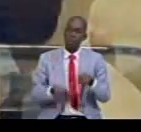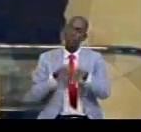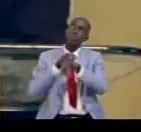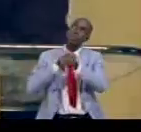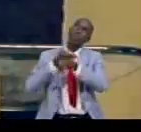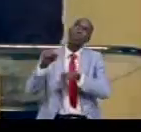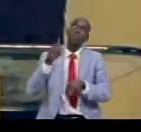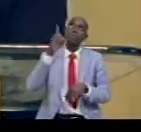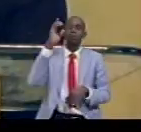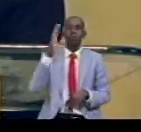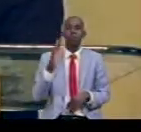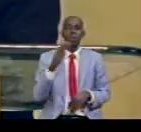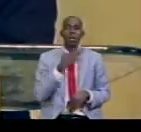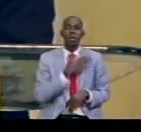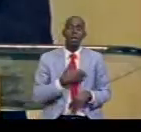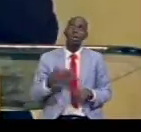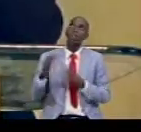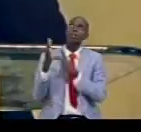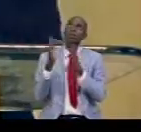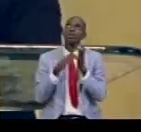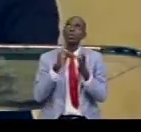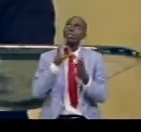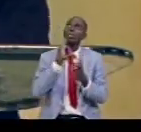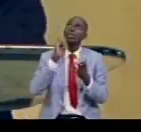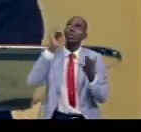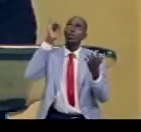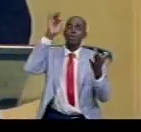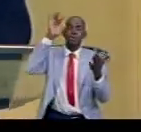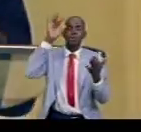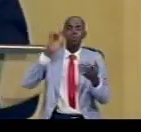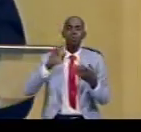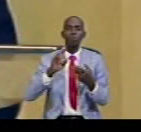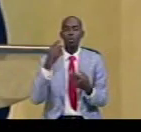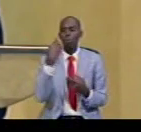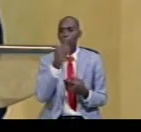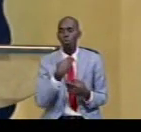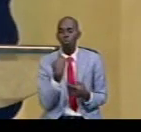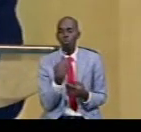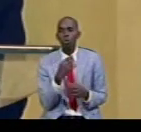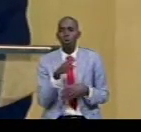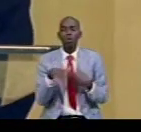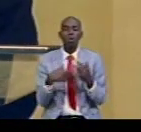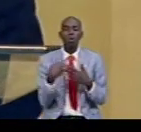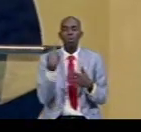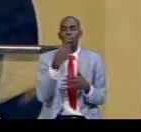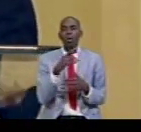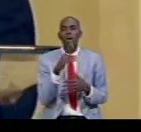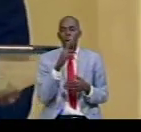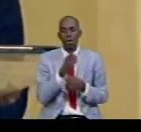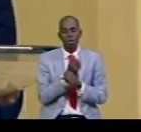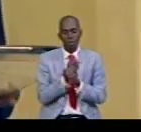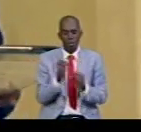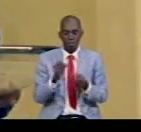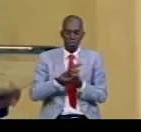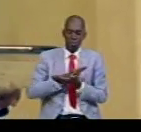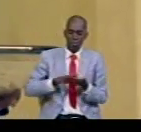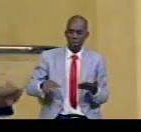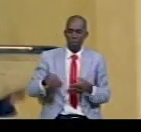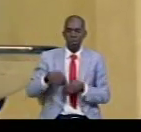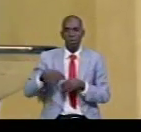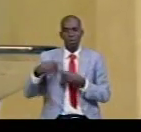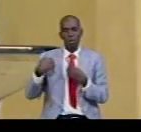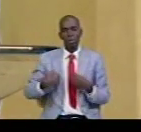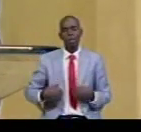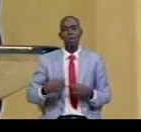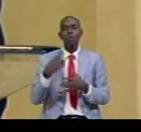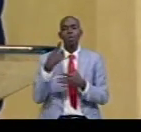those that their garment is cleansed. Their garment washed. Washed in his precious blood. What have you received from God?